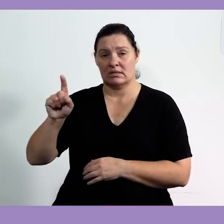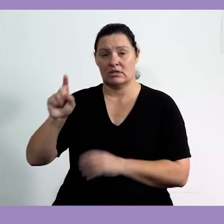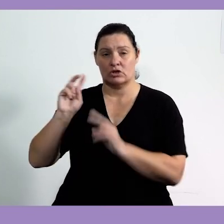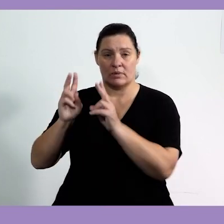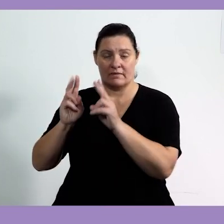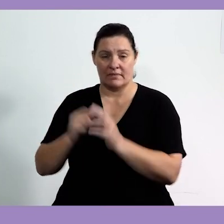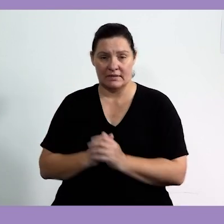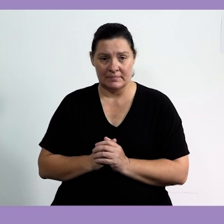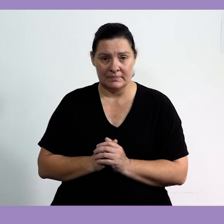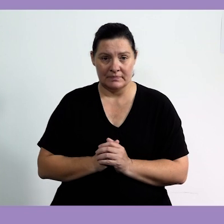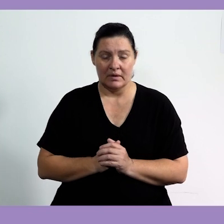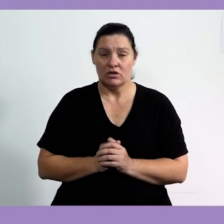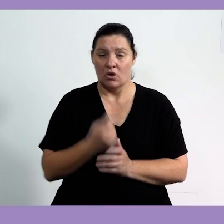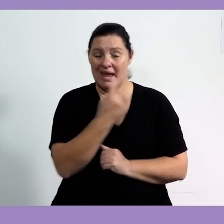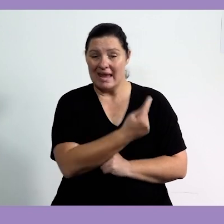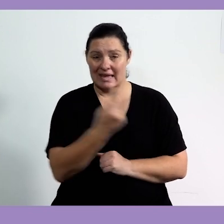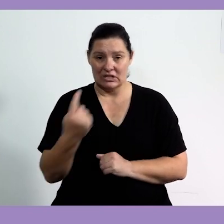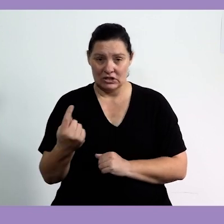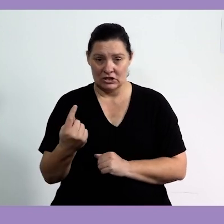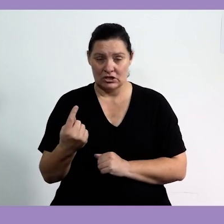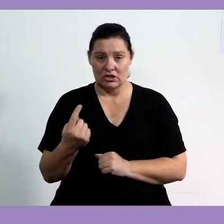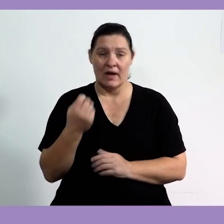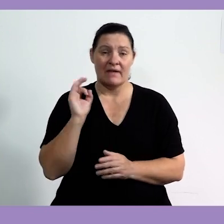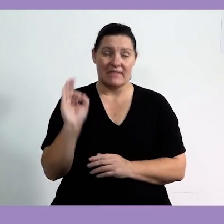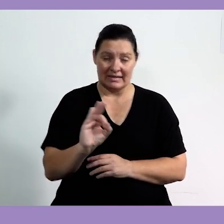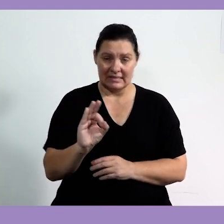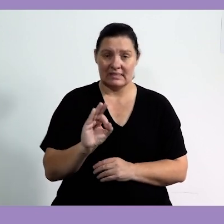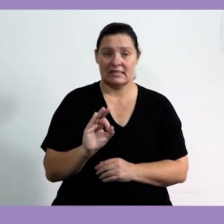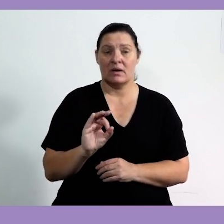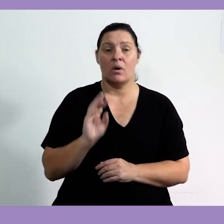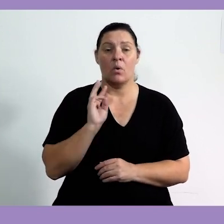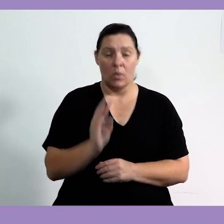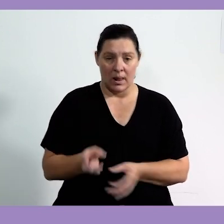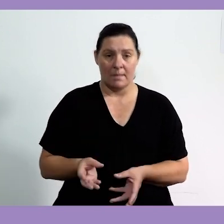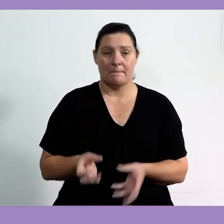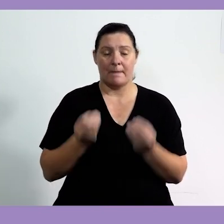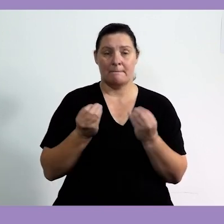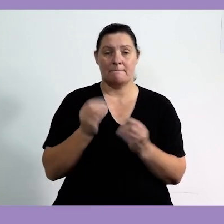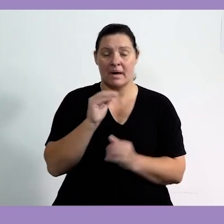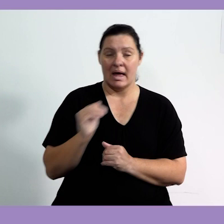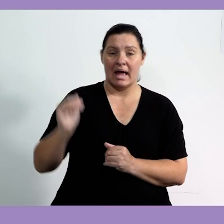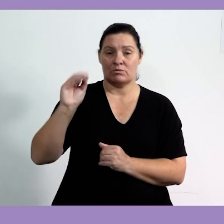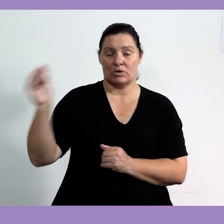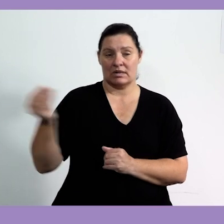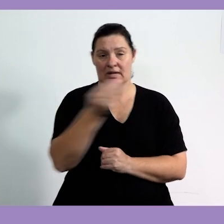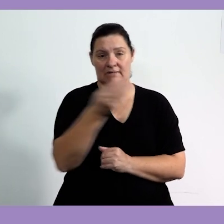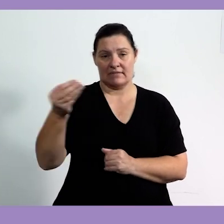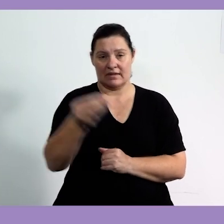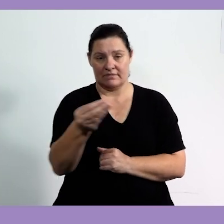exponent 12. So each of those factors are going to get that